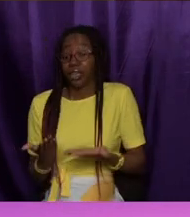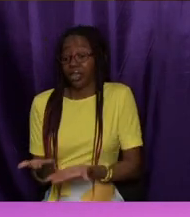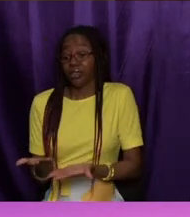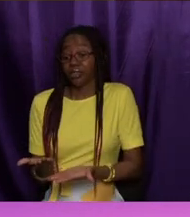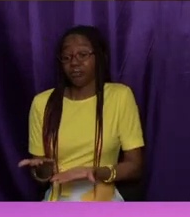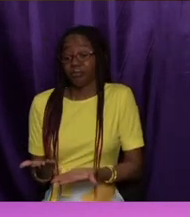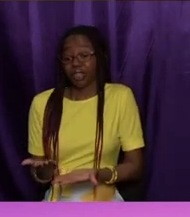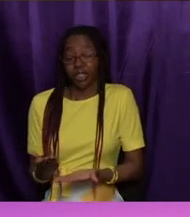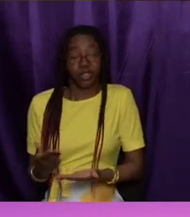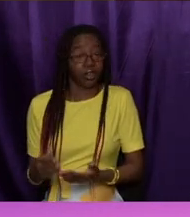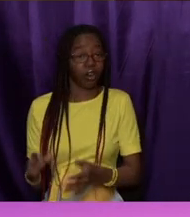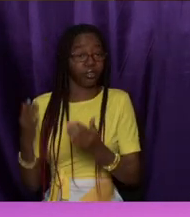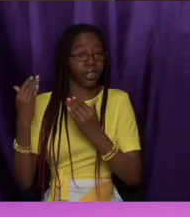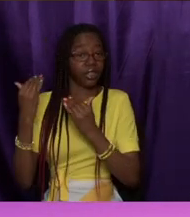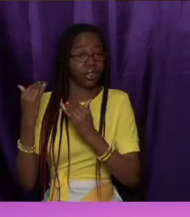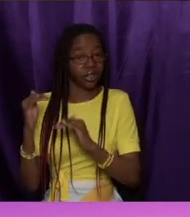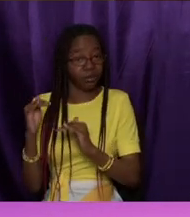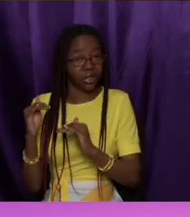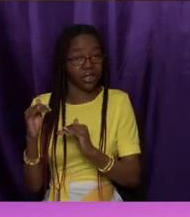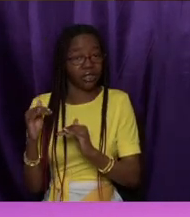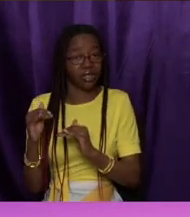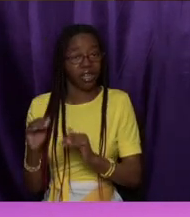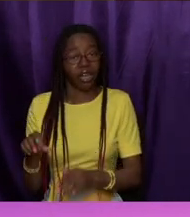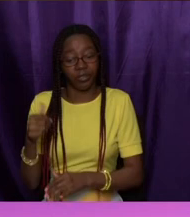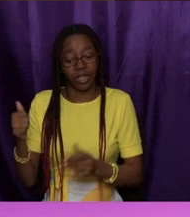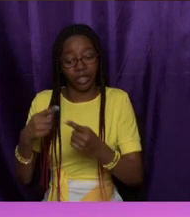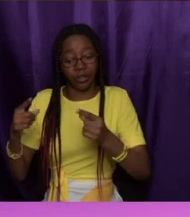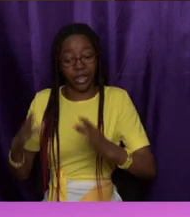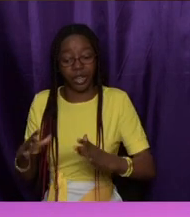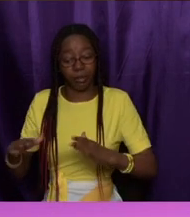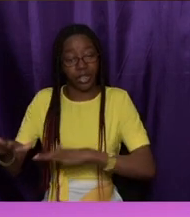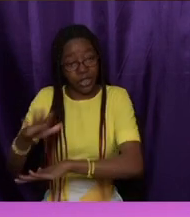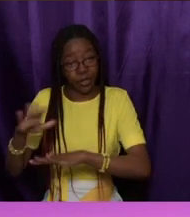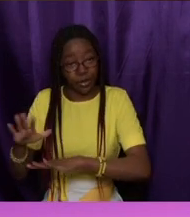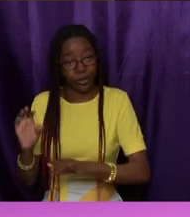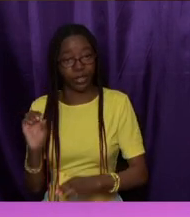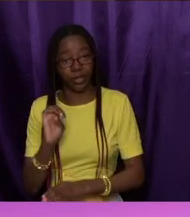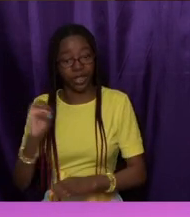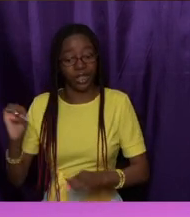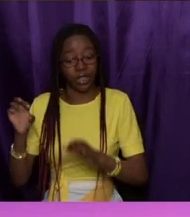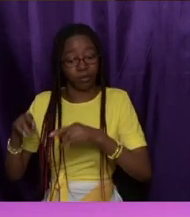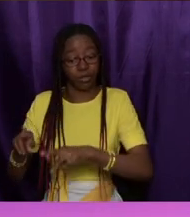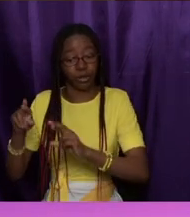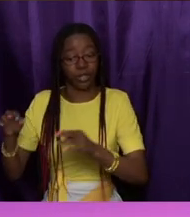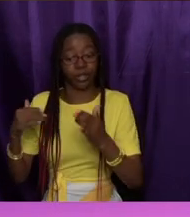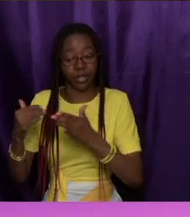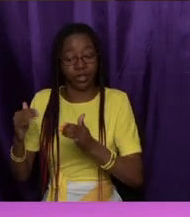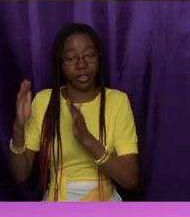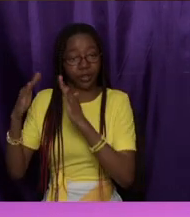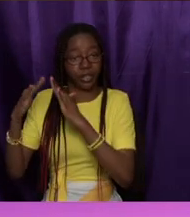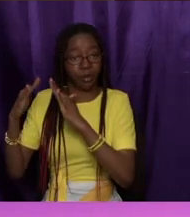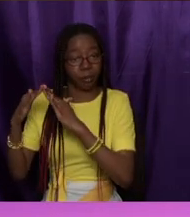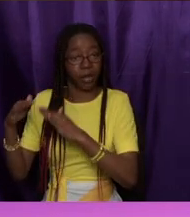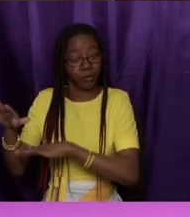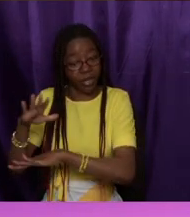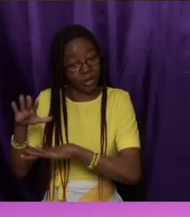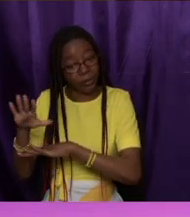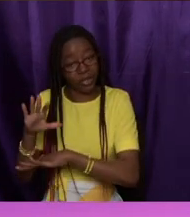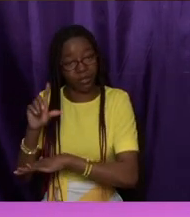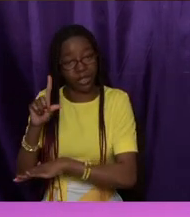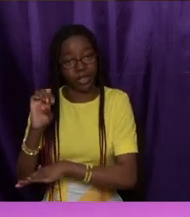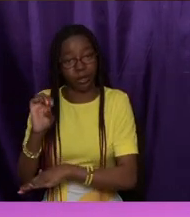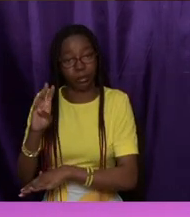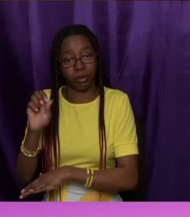the threshold of Canaan land. They're east of the Jordan. They're near the mountain areas of Mount Nebo